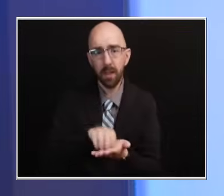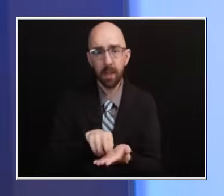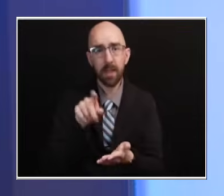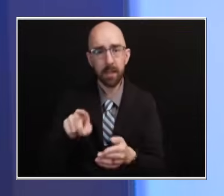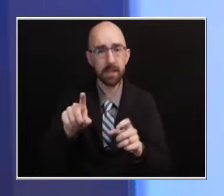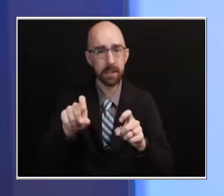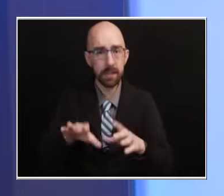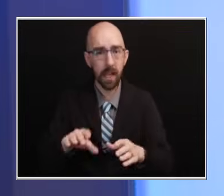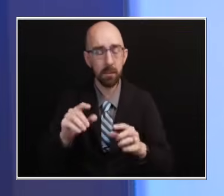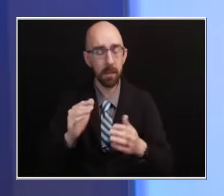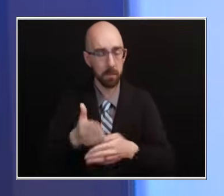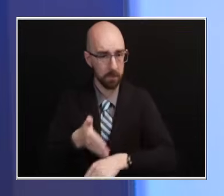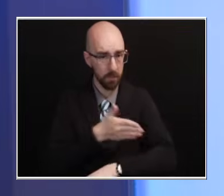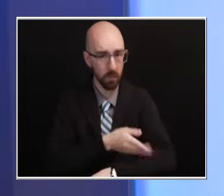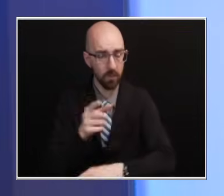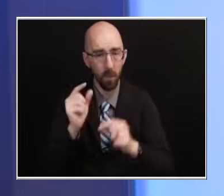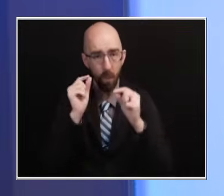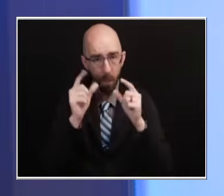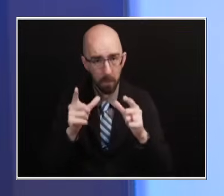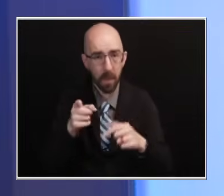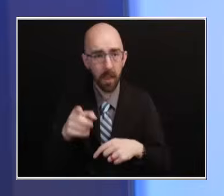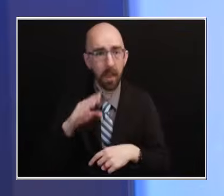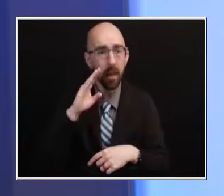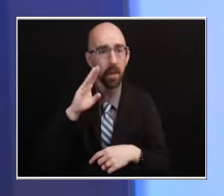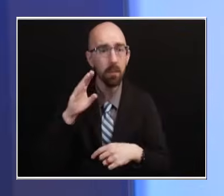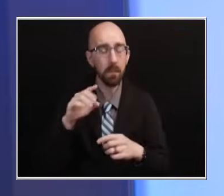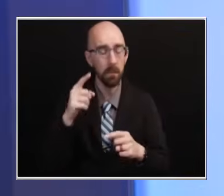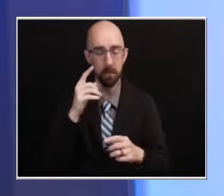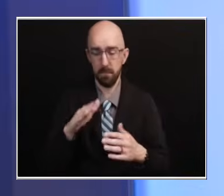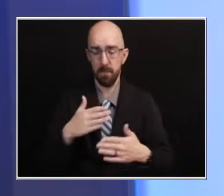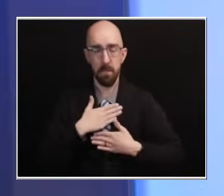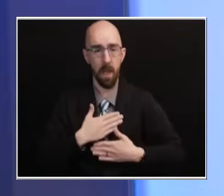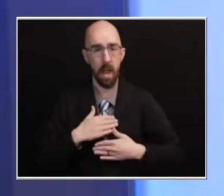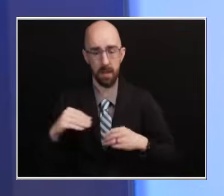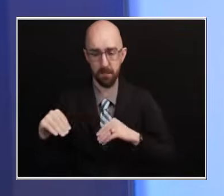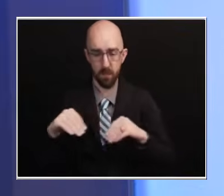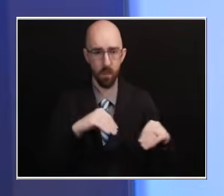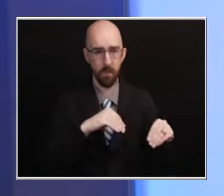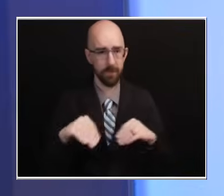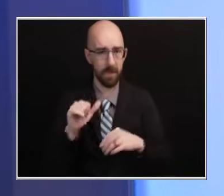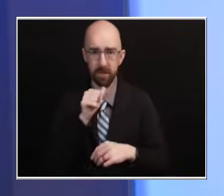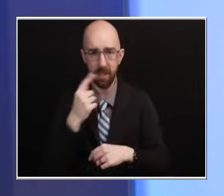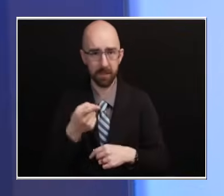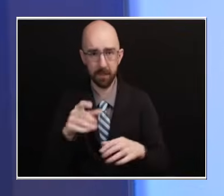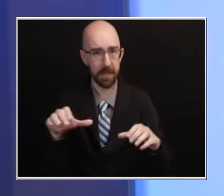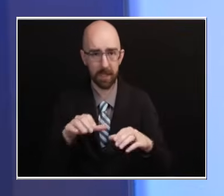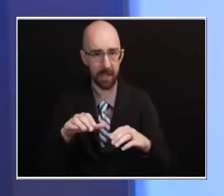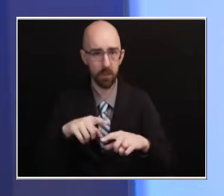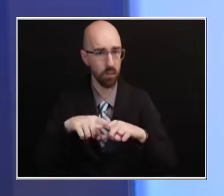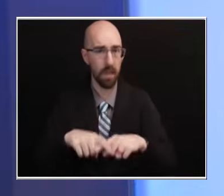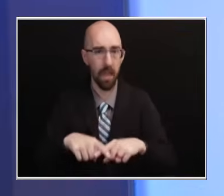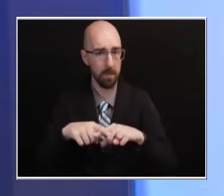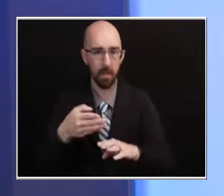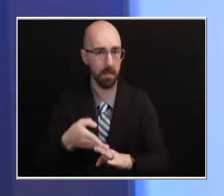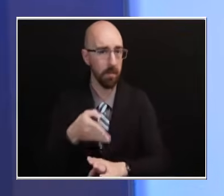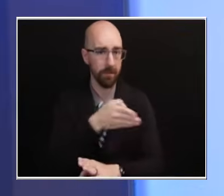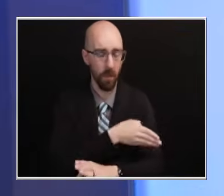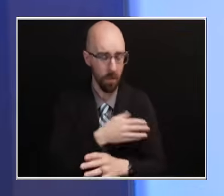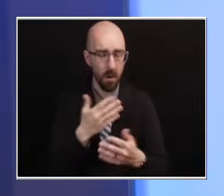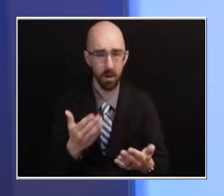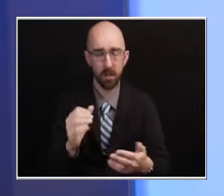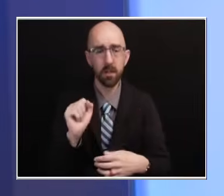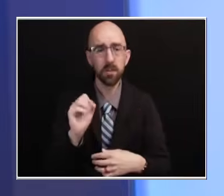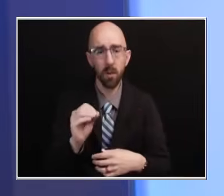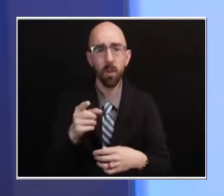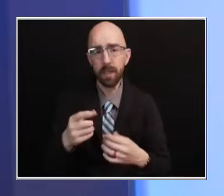his eyes, he moved both sides of his body, which was not something he was doing reliably before then. So he still